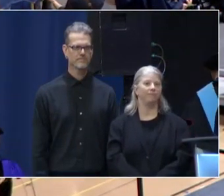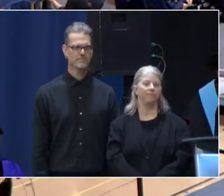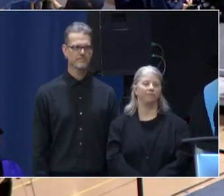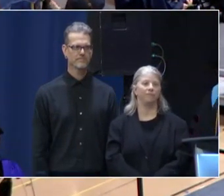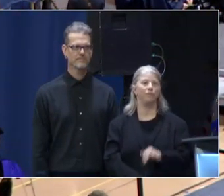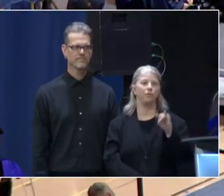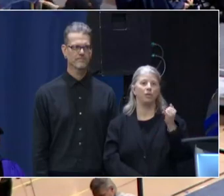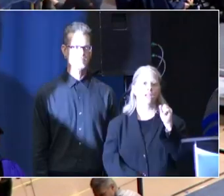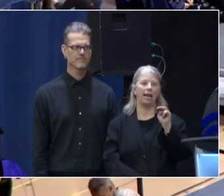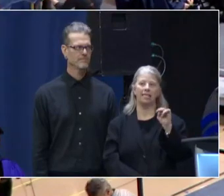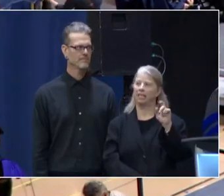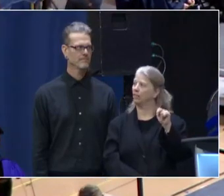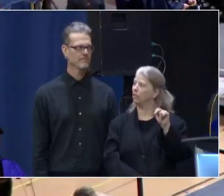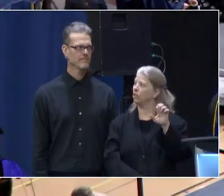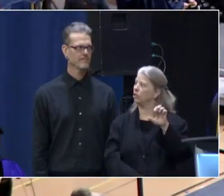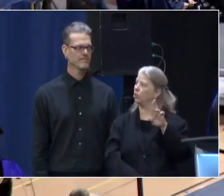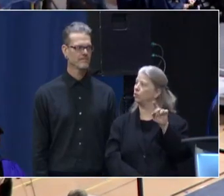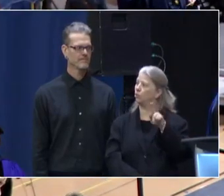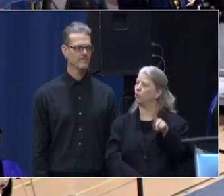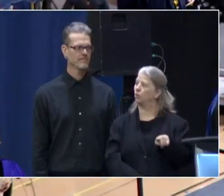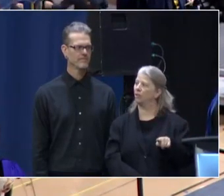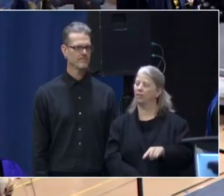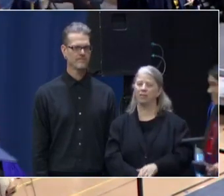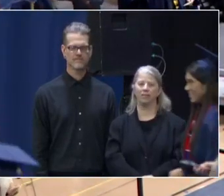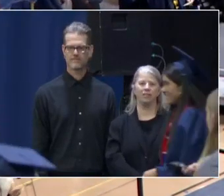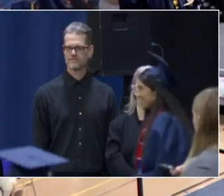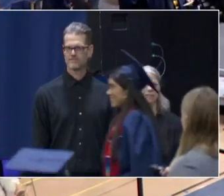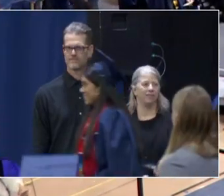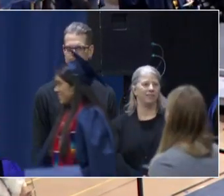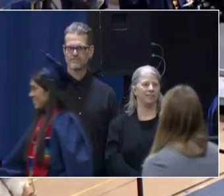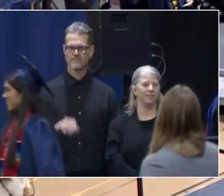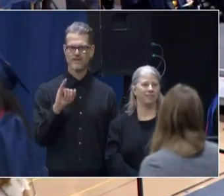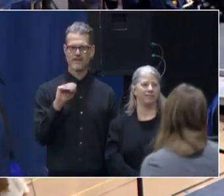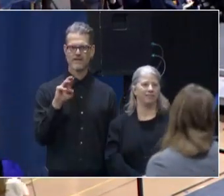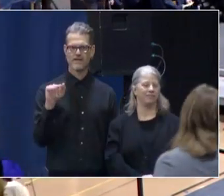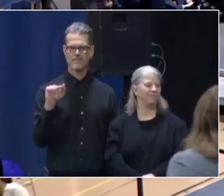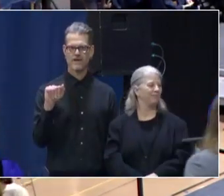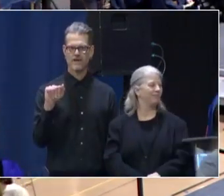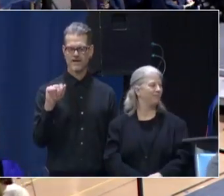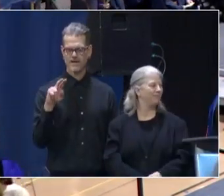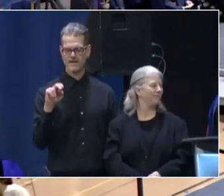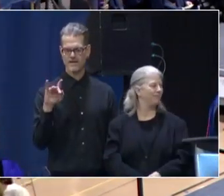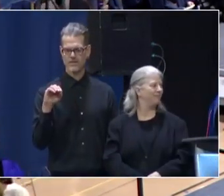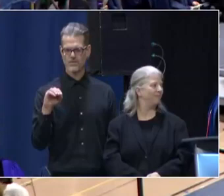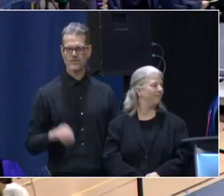Janet Cruz. Elba Ceja Trujillo.